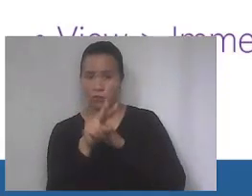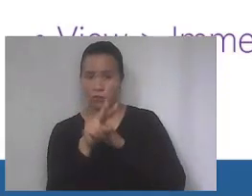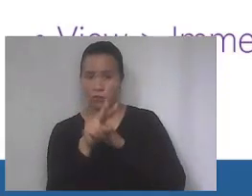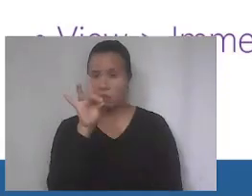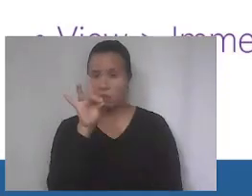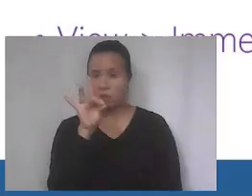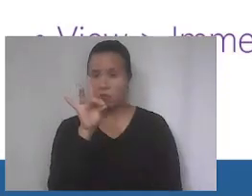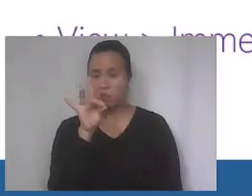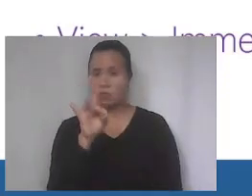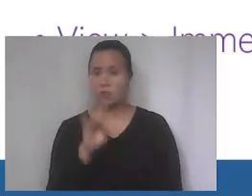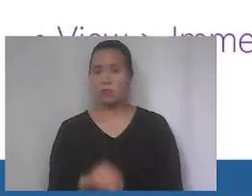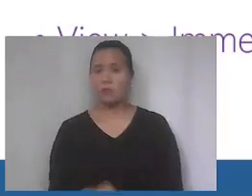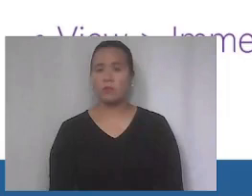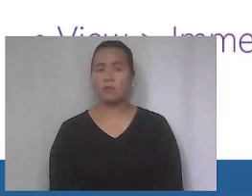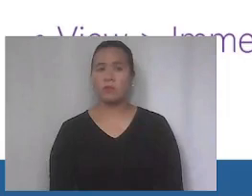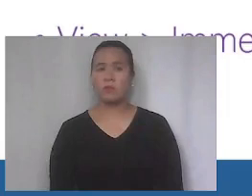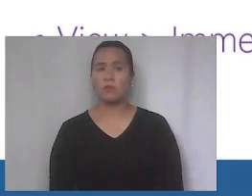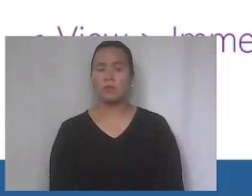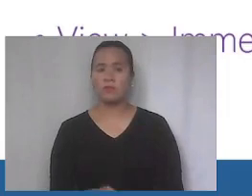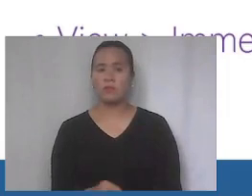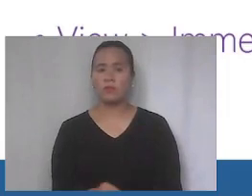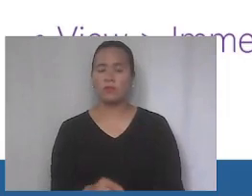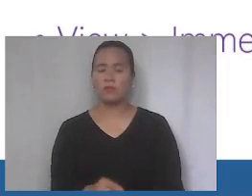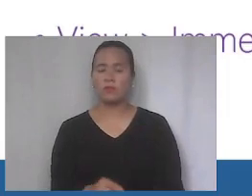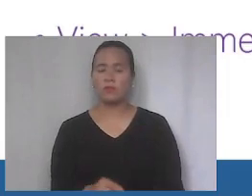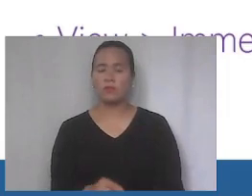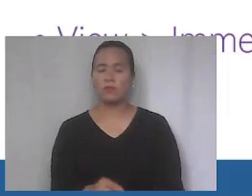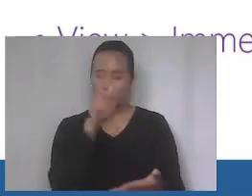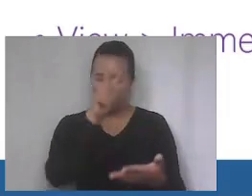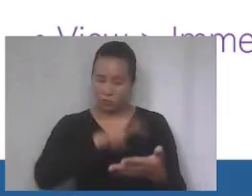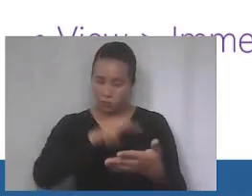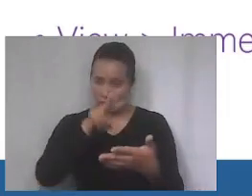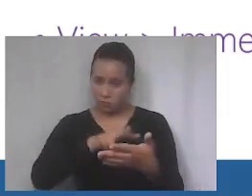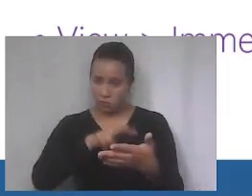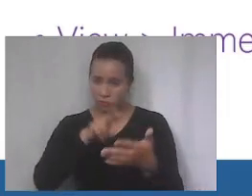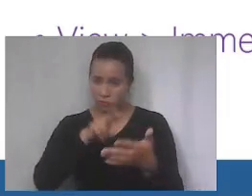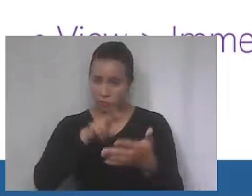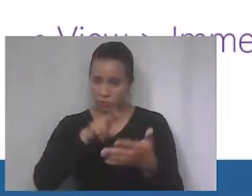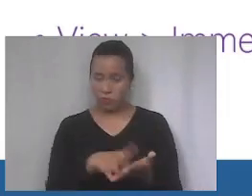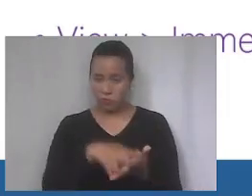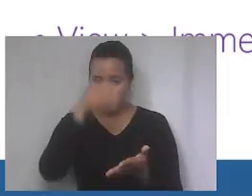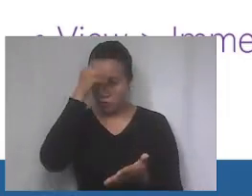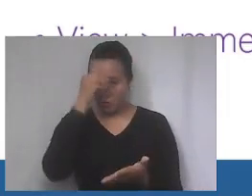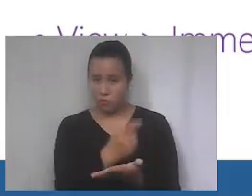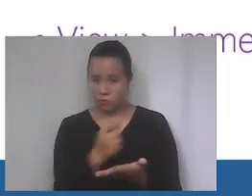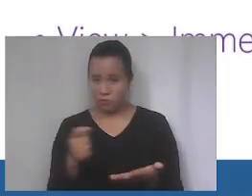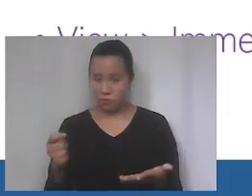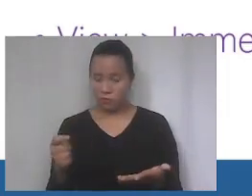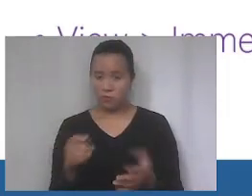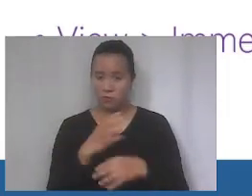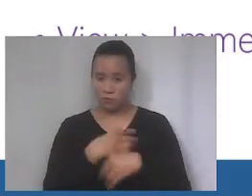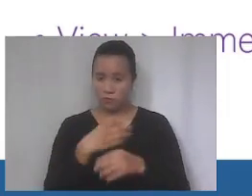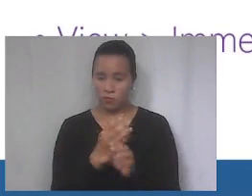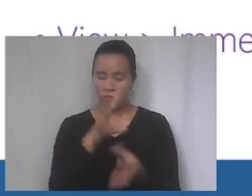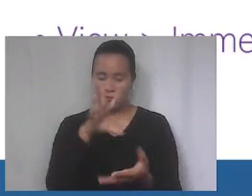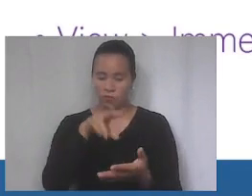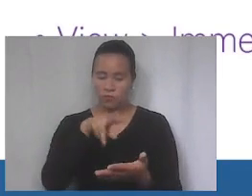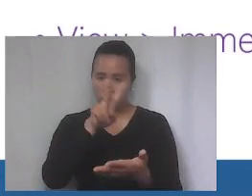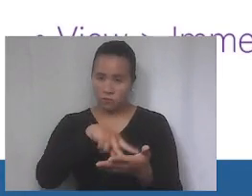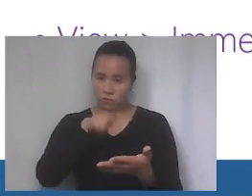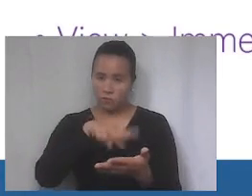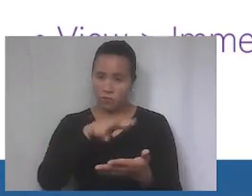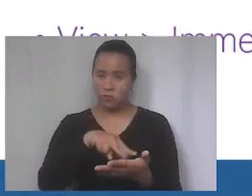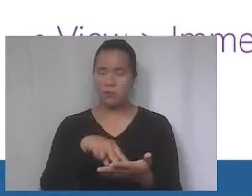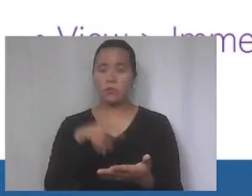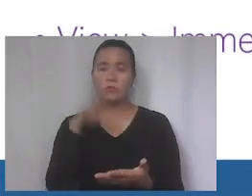View from the ribbon and select Immersive Reader. So the learning